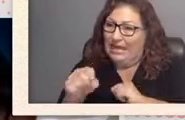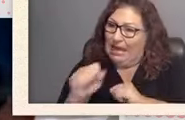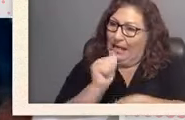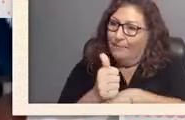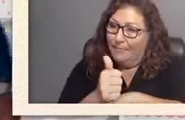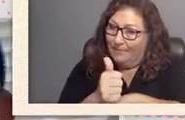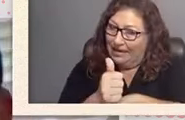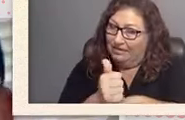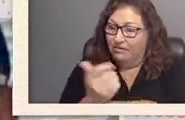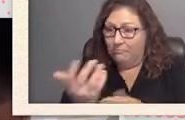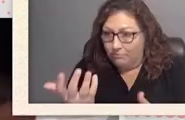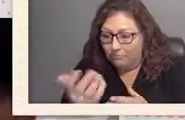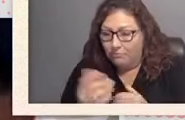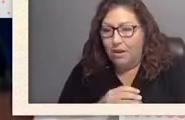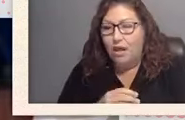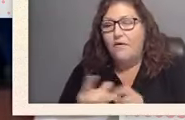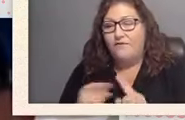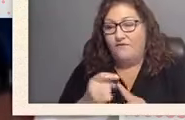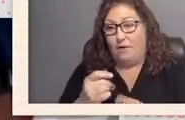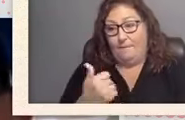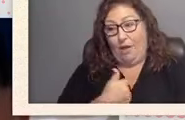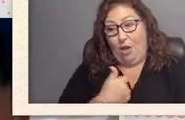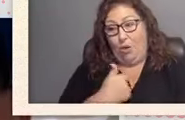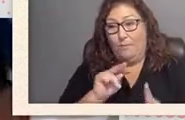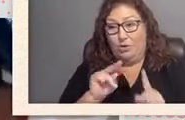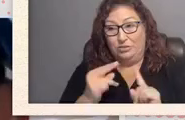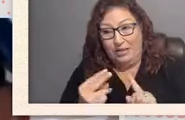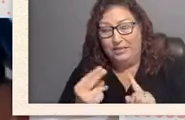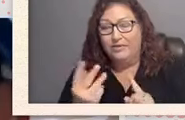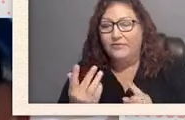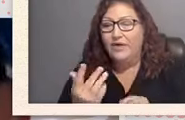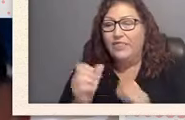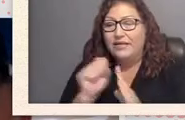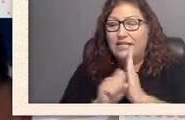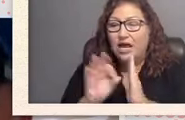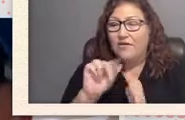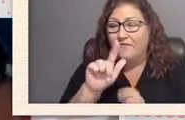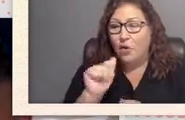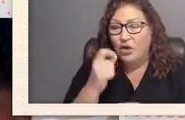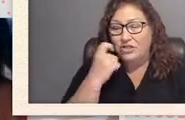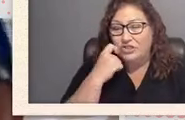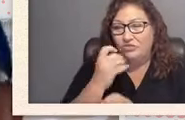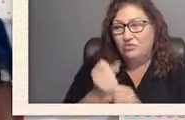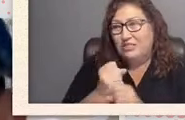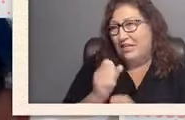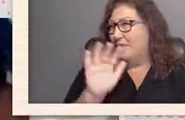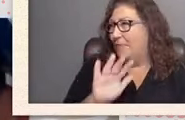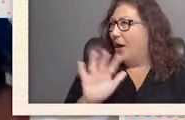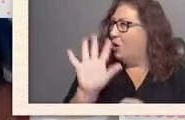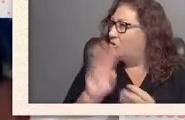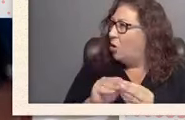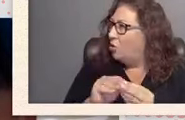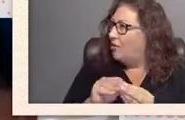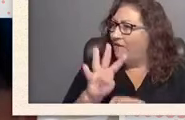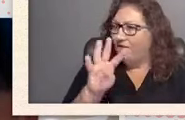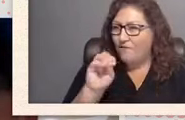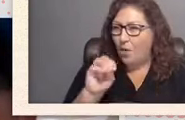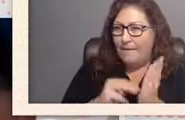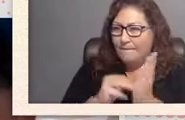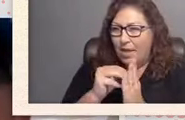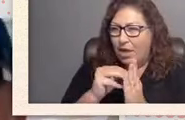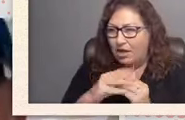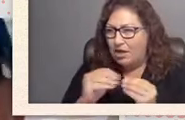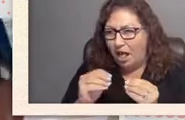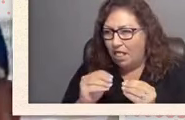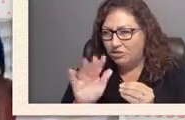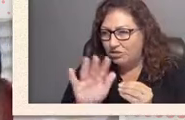And from, you know, my own perspective, you know, the state of Florida just received about a total of $40 million or so